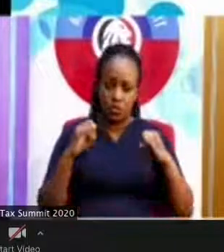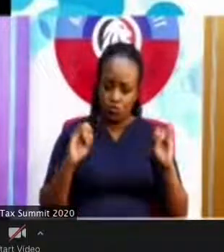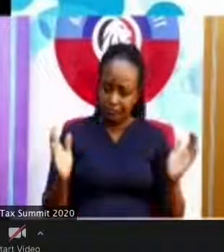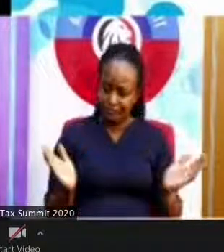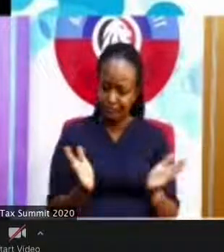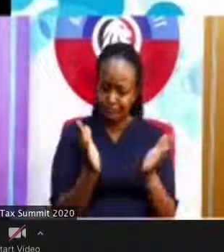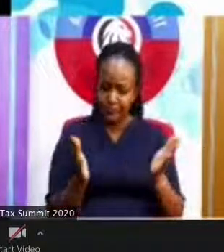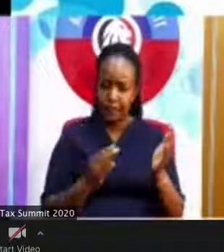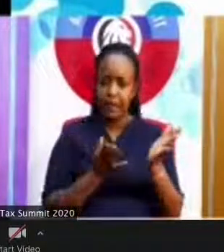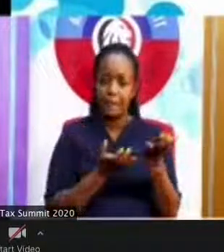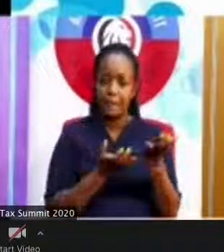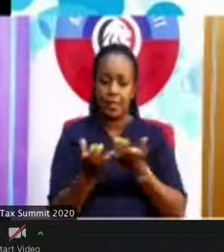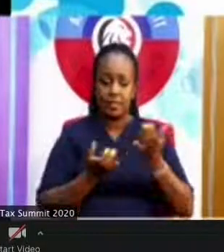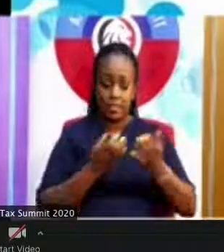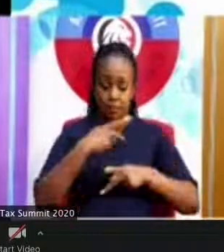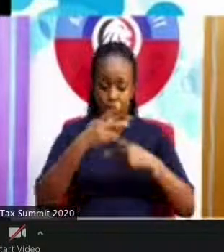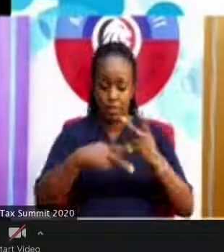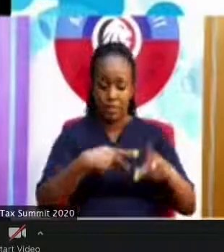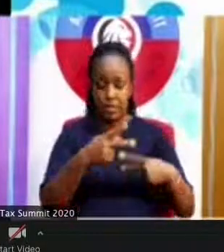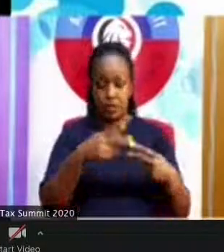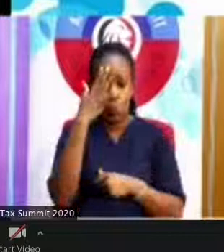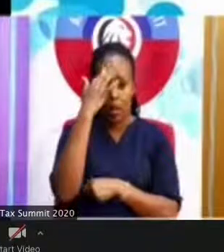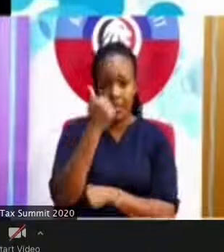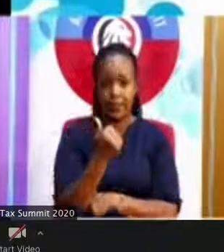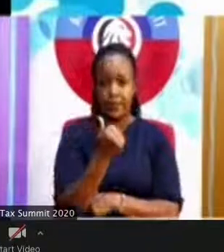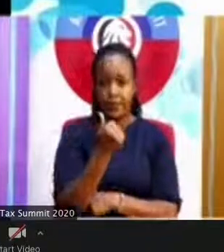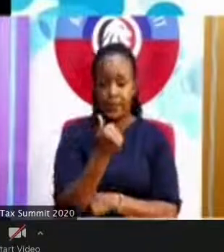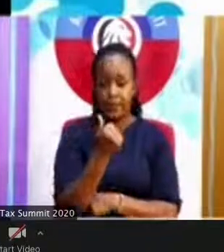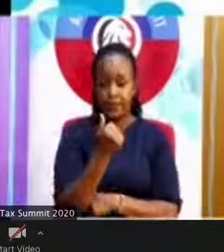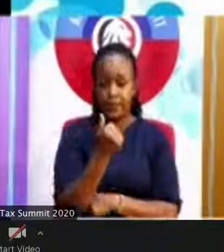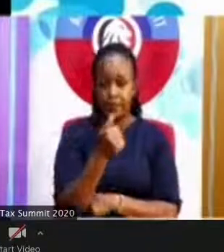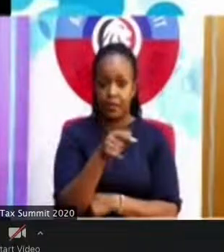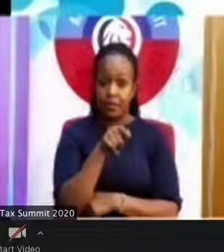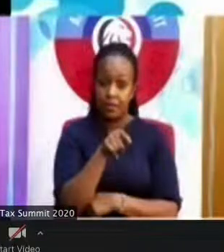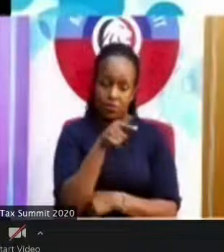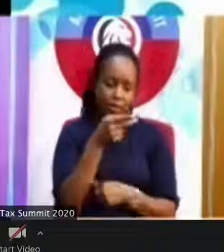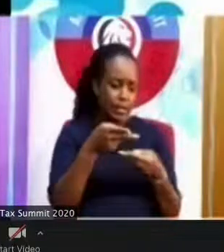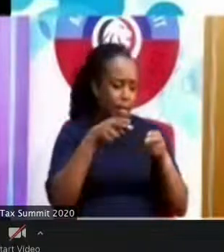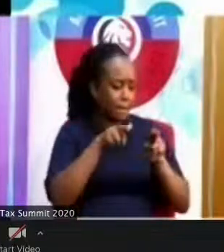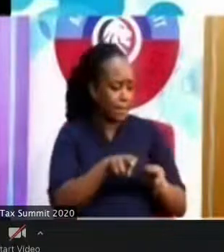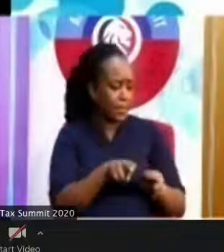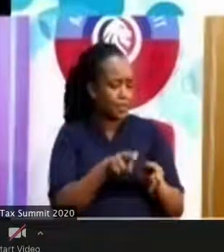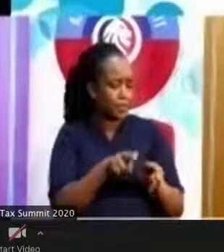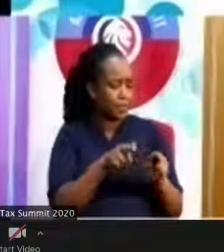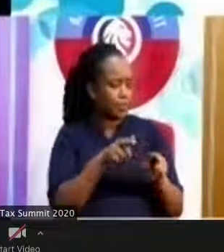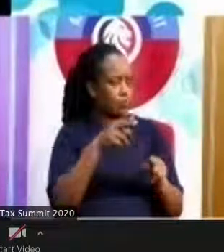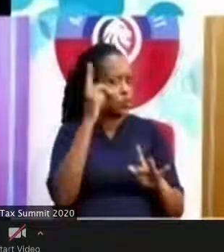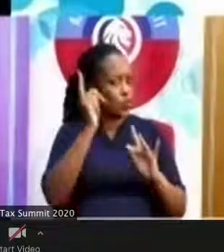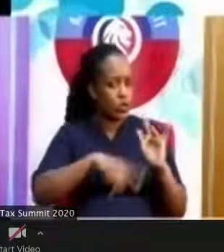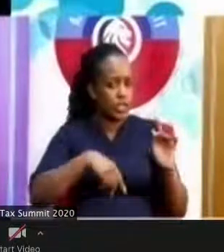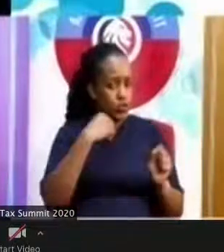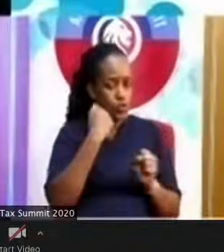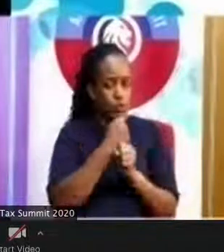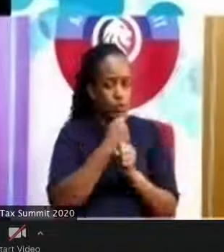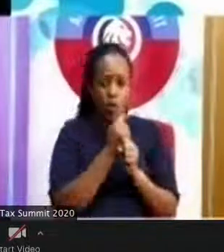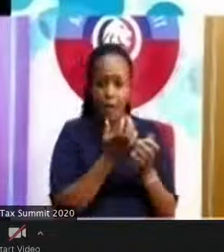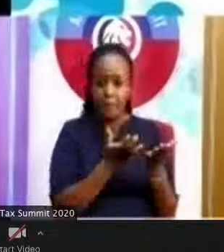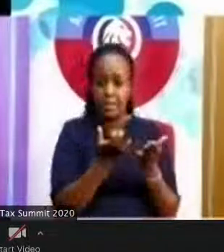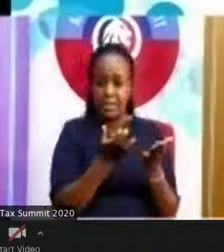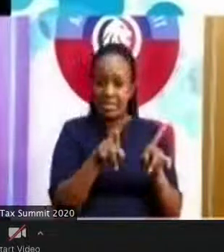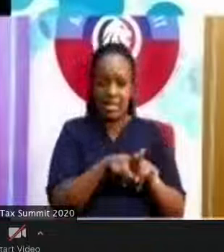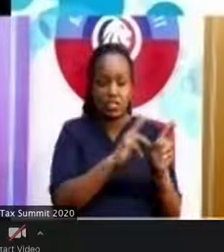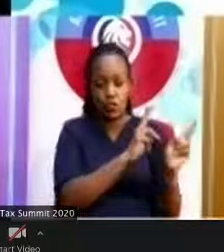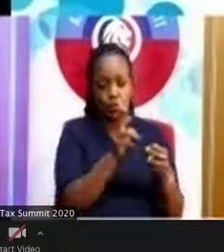processes, because it suddenly came to us that we couldn't do business as usual. That